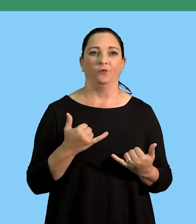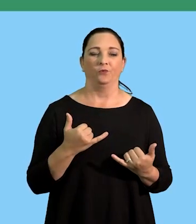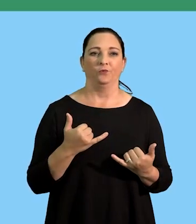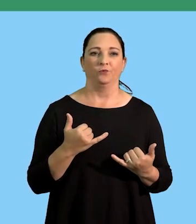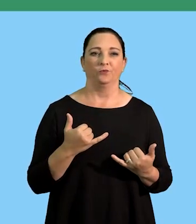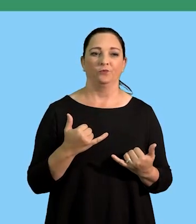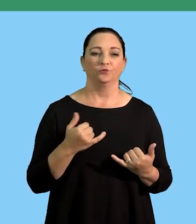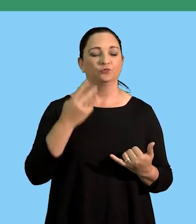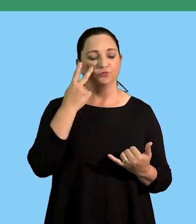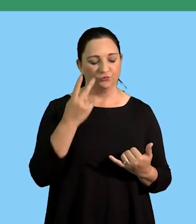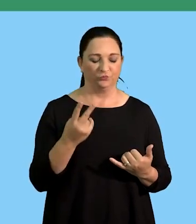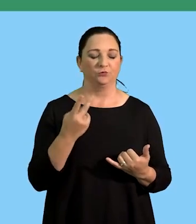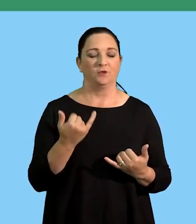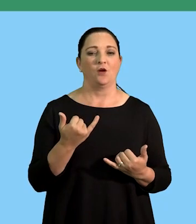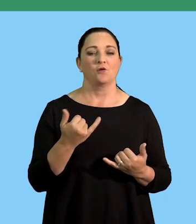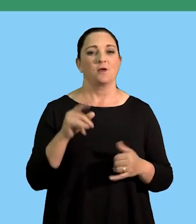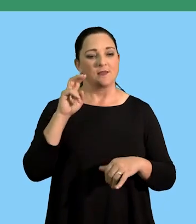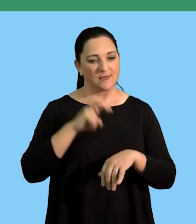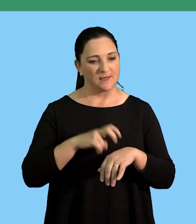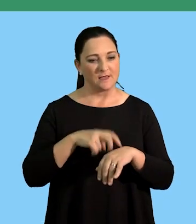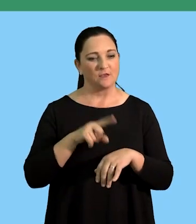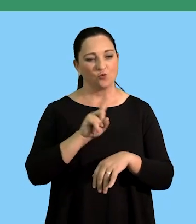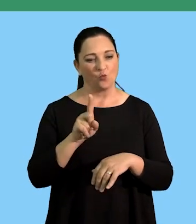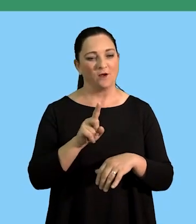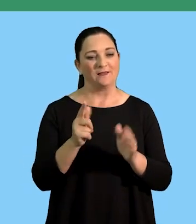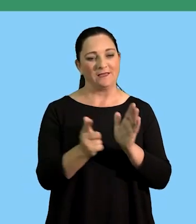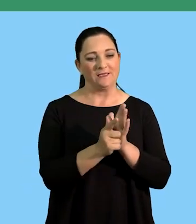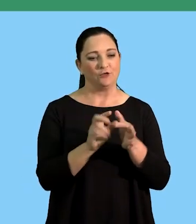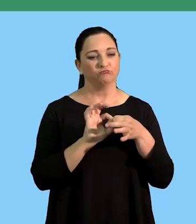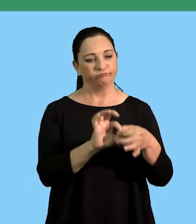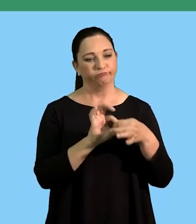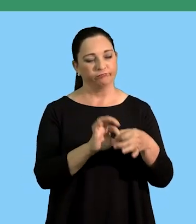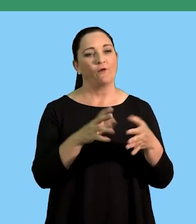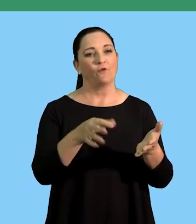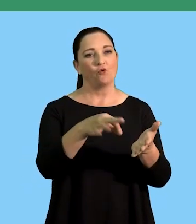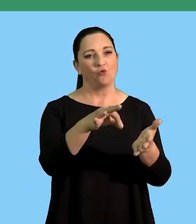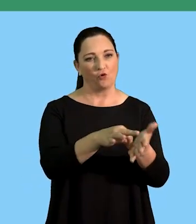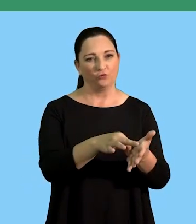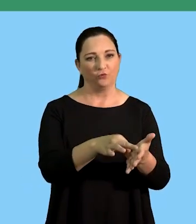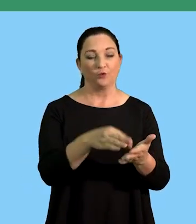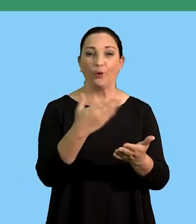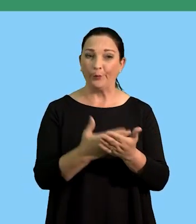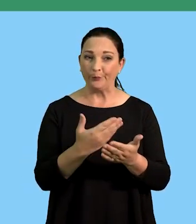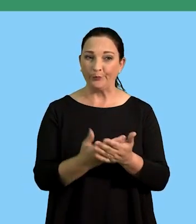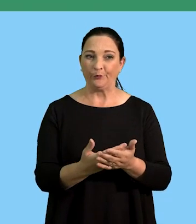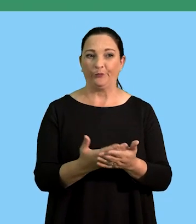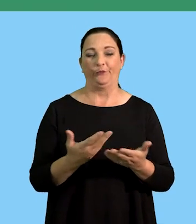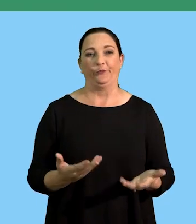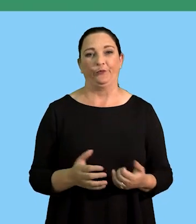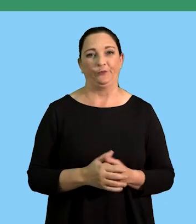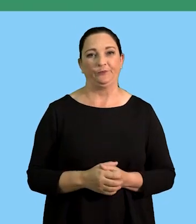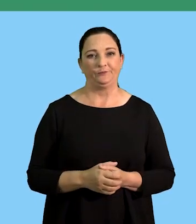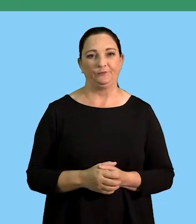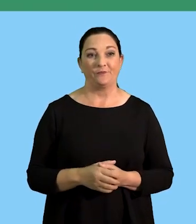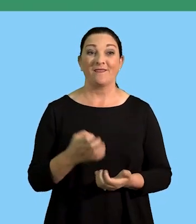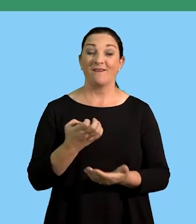the insured must have a legal relationship with the insured object in a contract to prove again that they stand to lose.